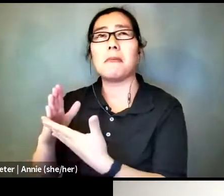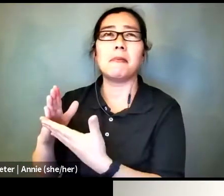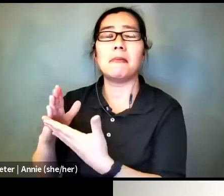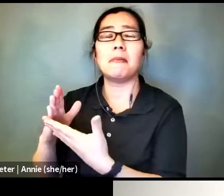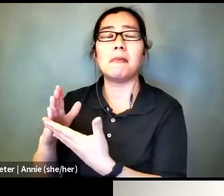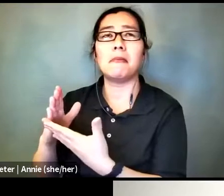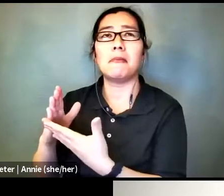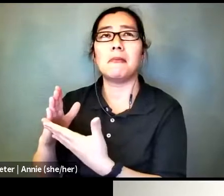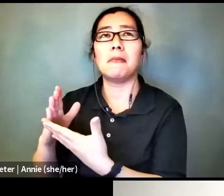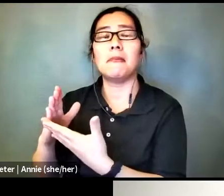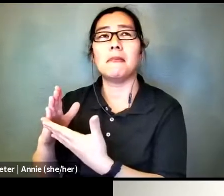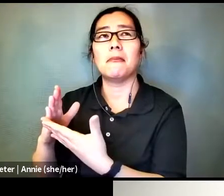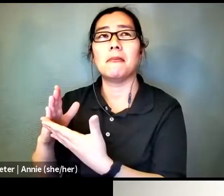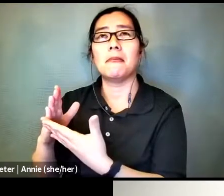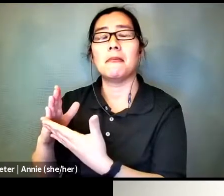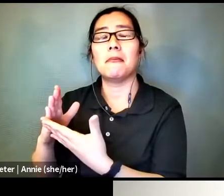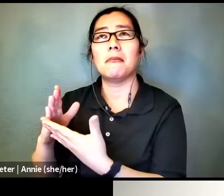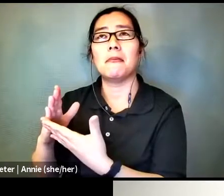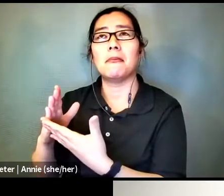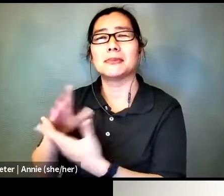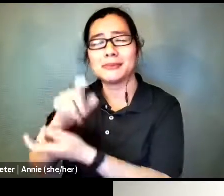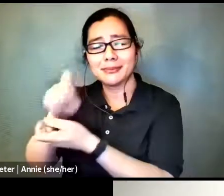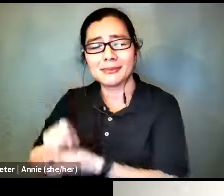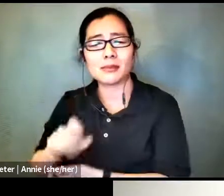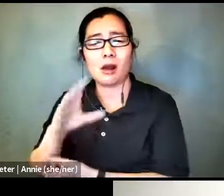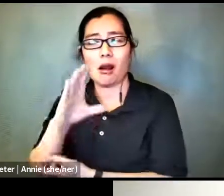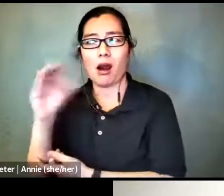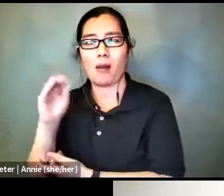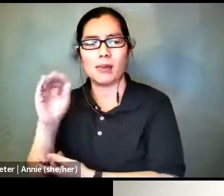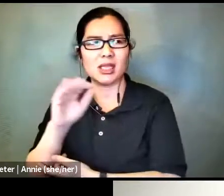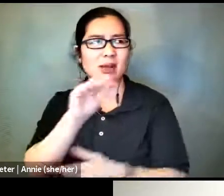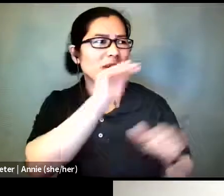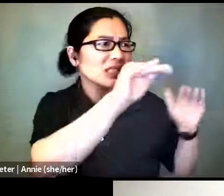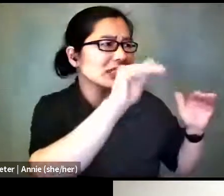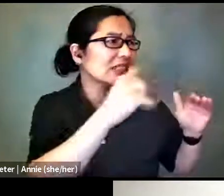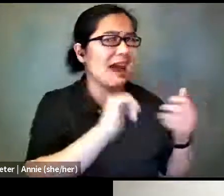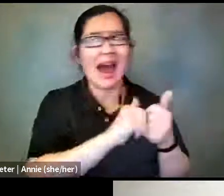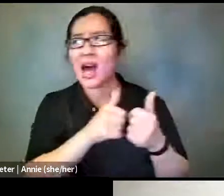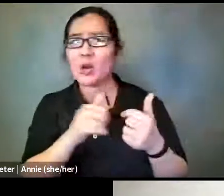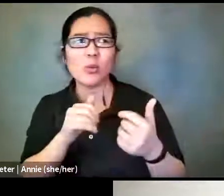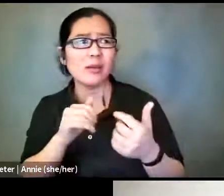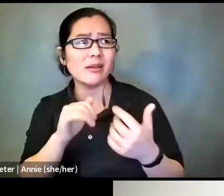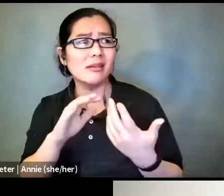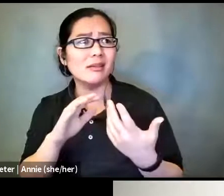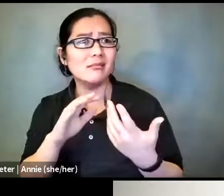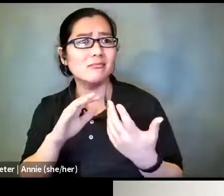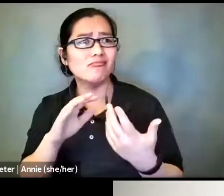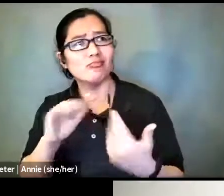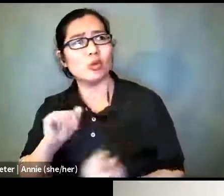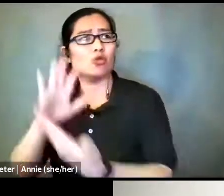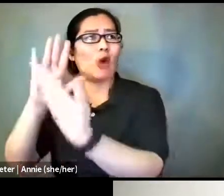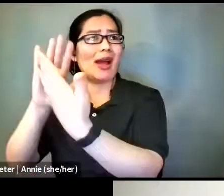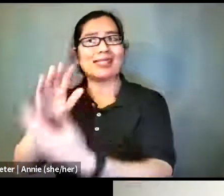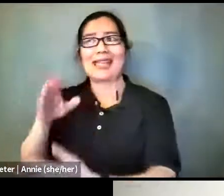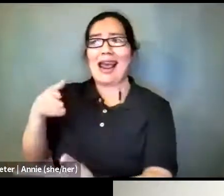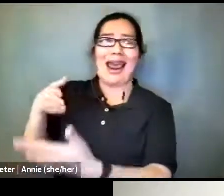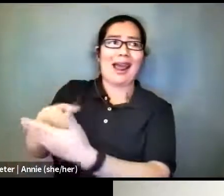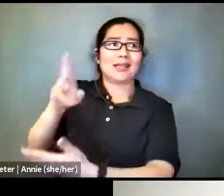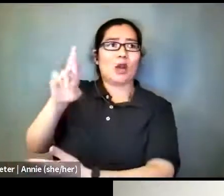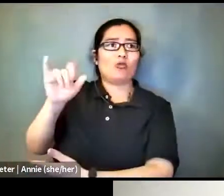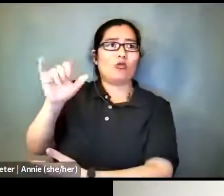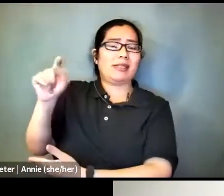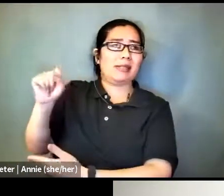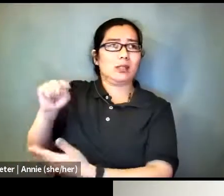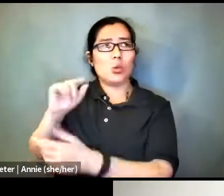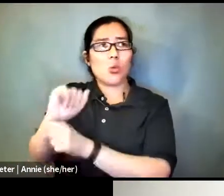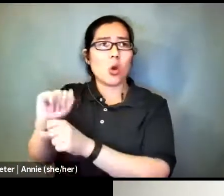companies looking for, how do we do anti-racist work, when they're specifically looking at how to create change for Black people and on behalf of